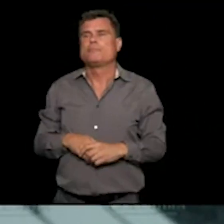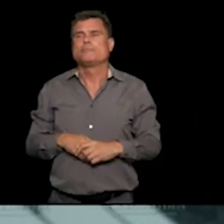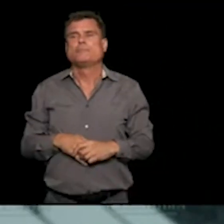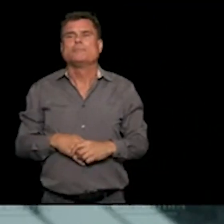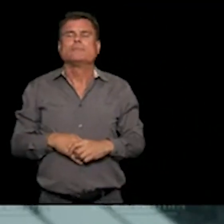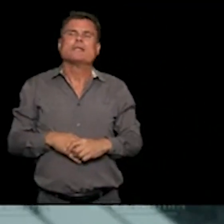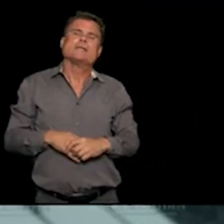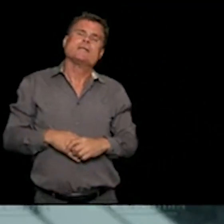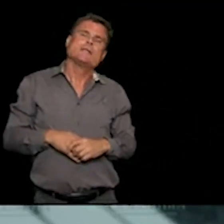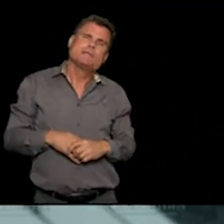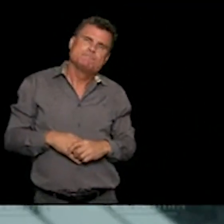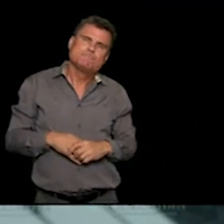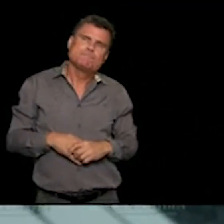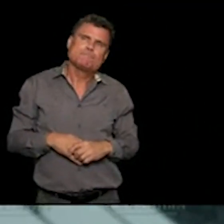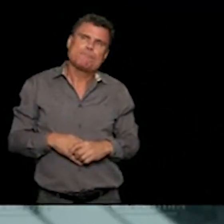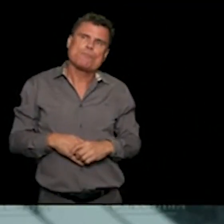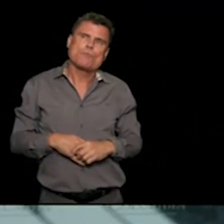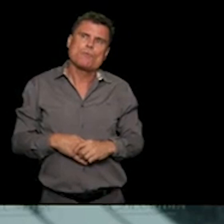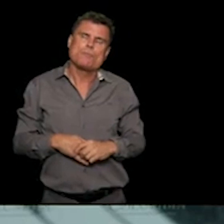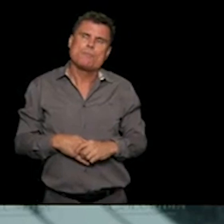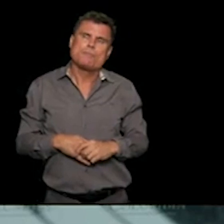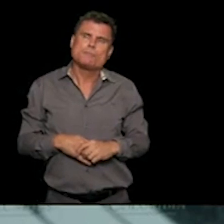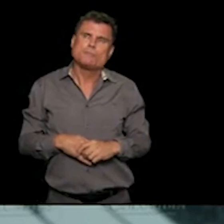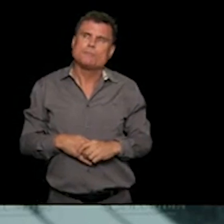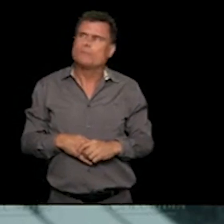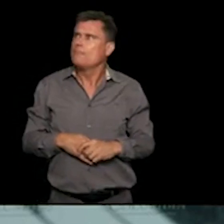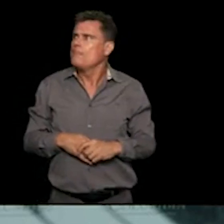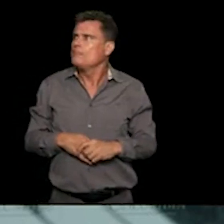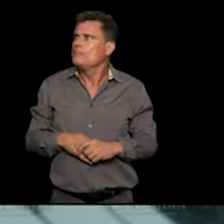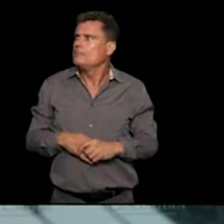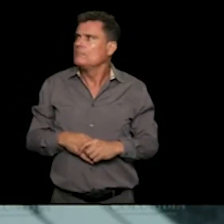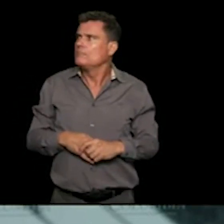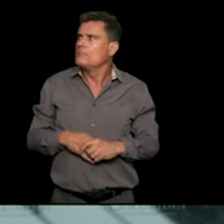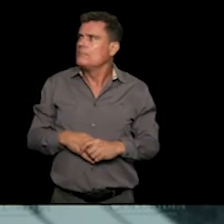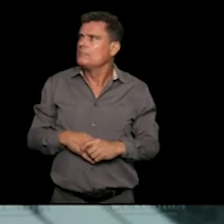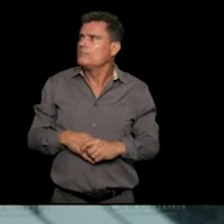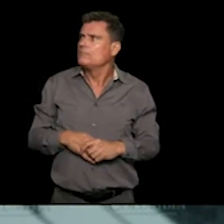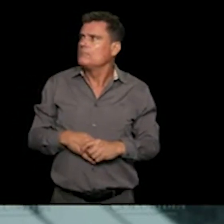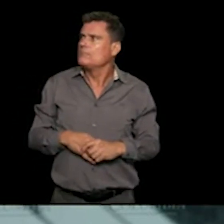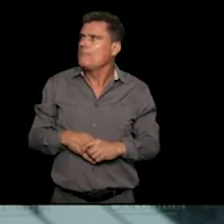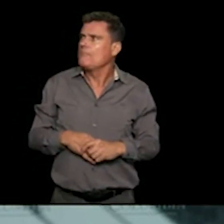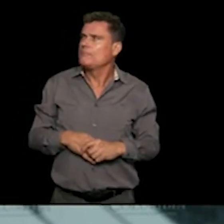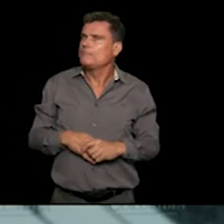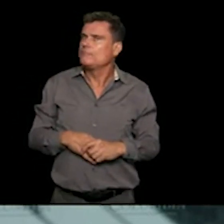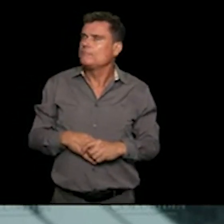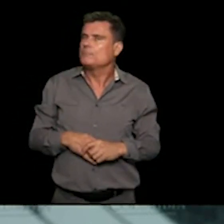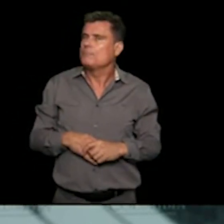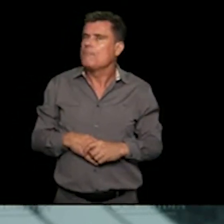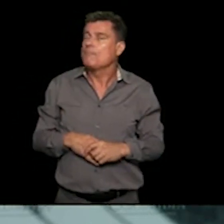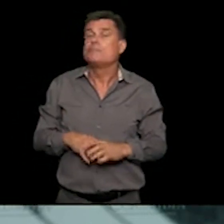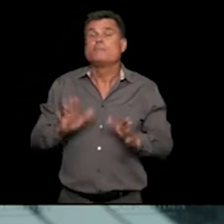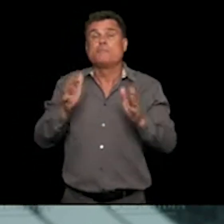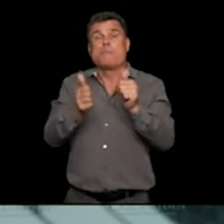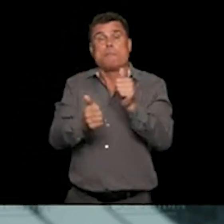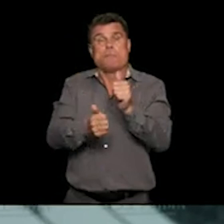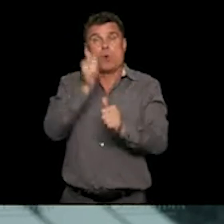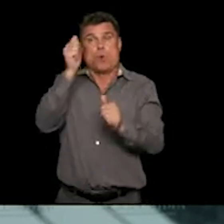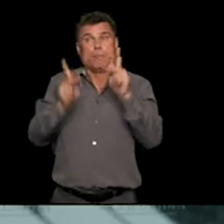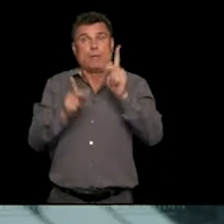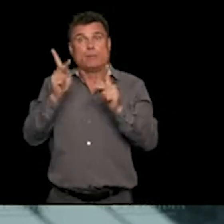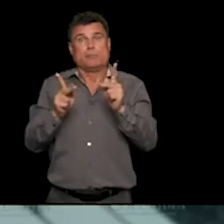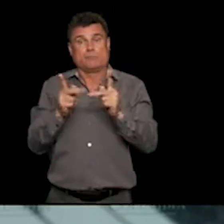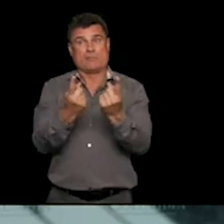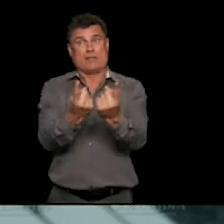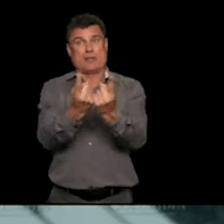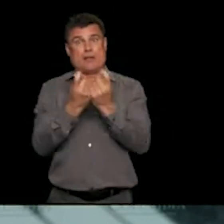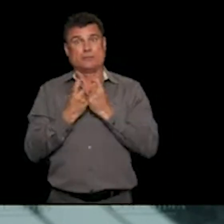been answering have been about the indoor events. I think I've been asked, the one one question about outdoor. I've made it